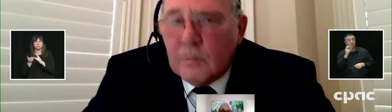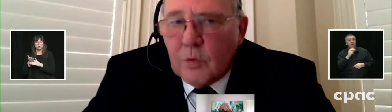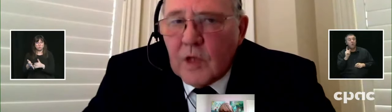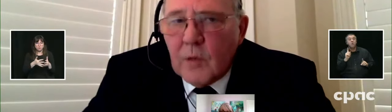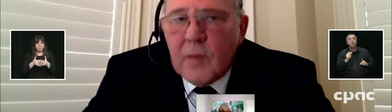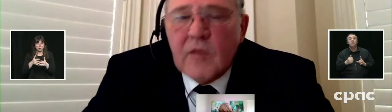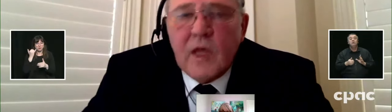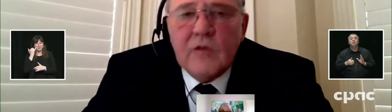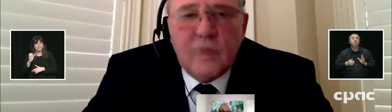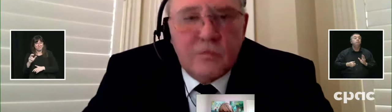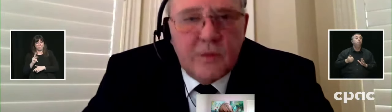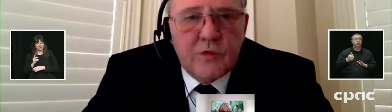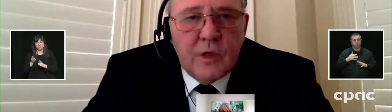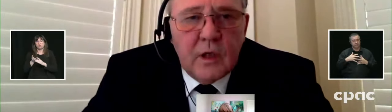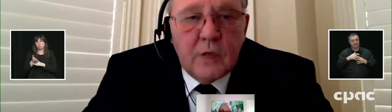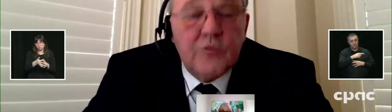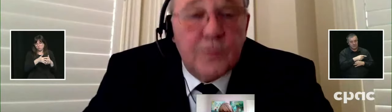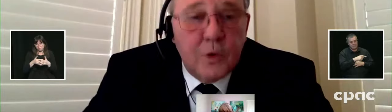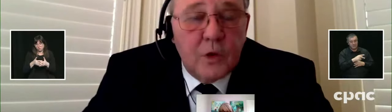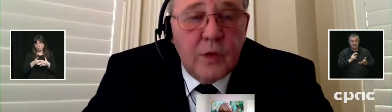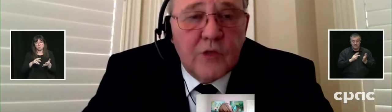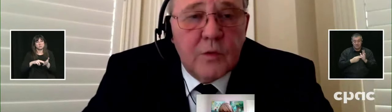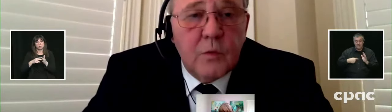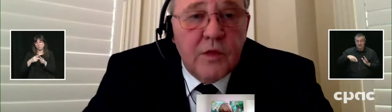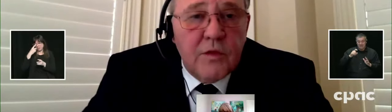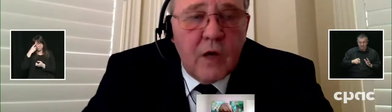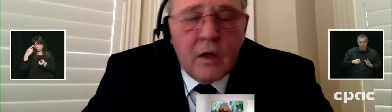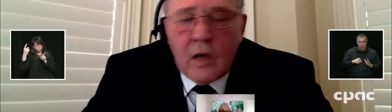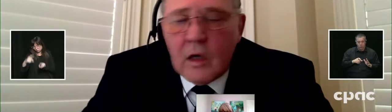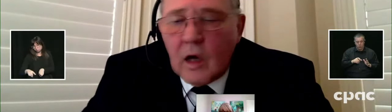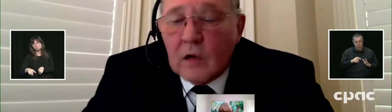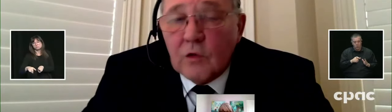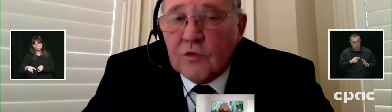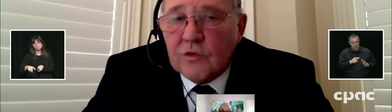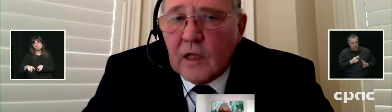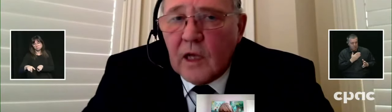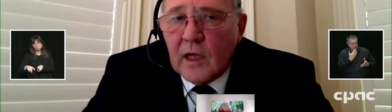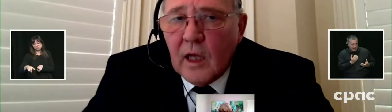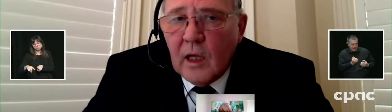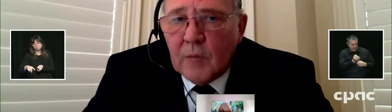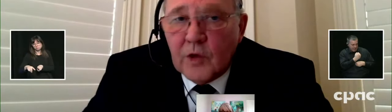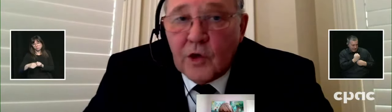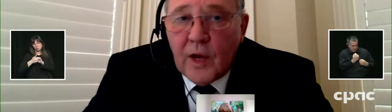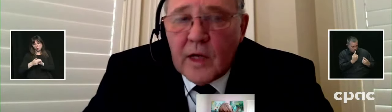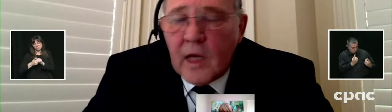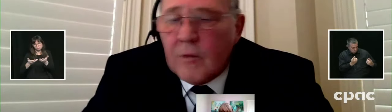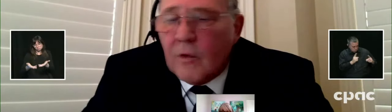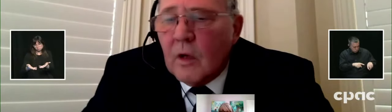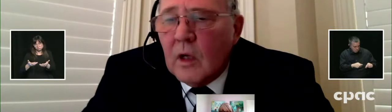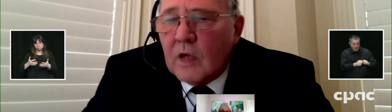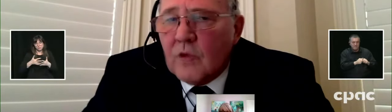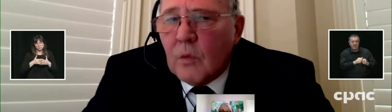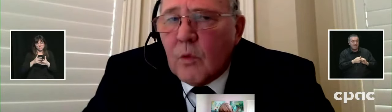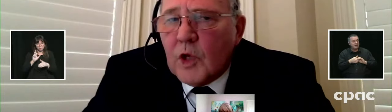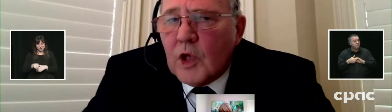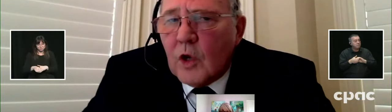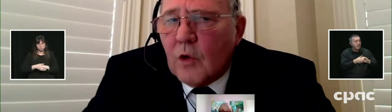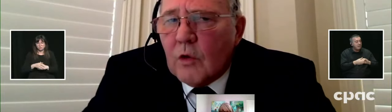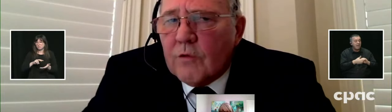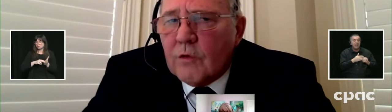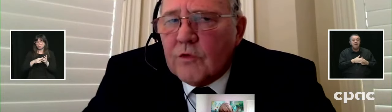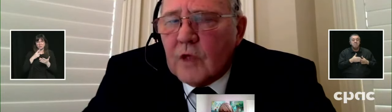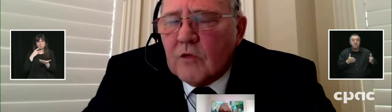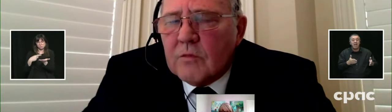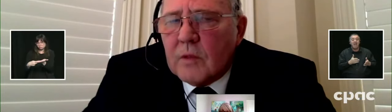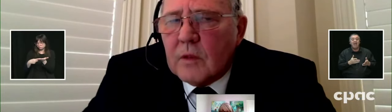that we maintain some symmetry in a reciprocal arrangement with our closest ally, partner, and neighbor. And so we're working on all of those